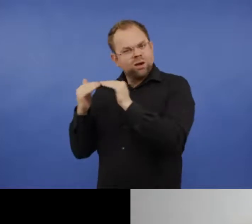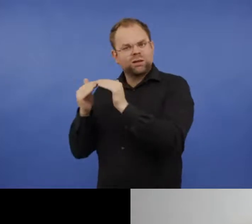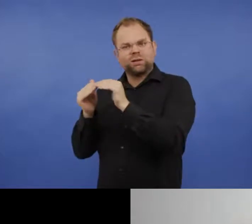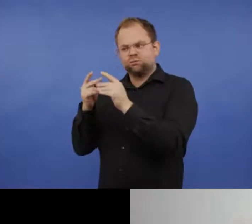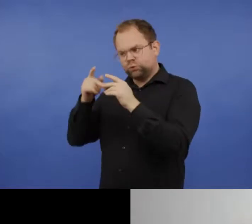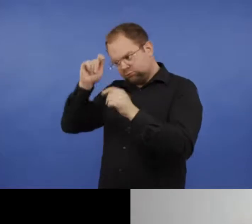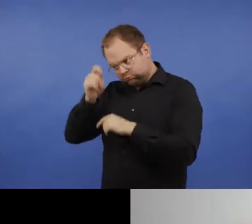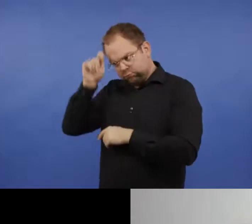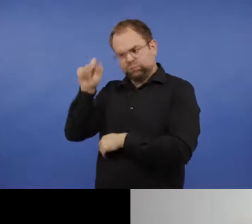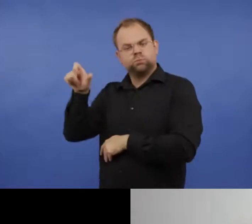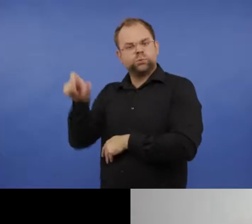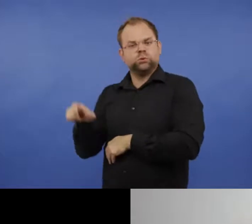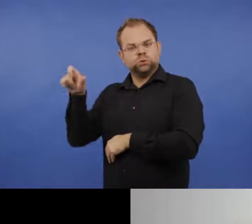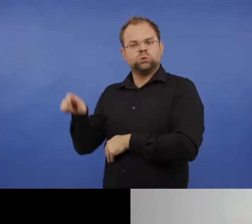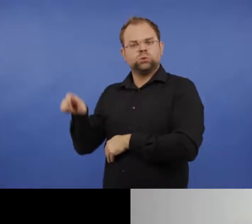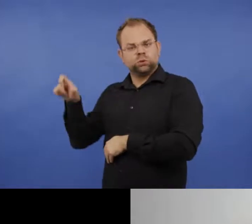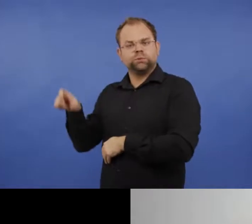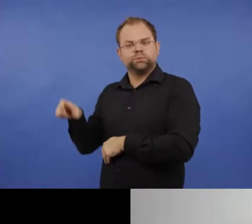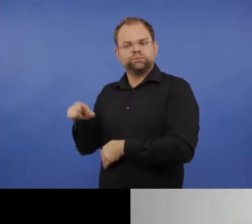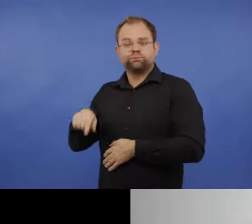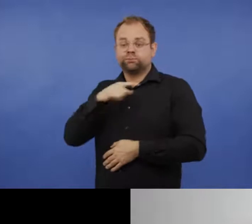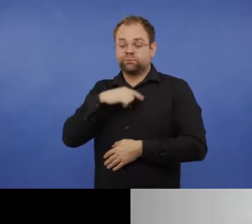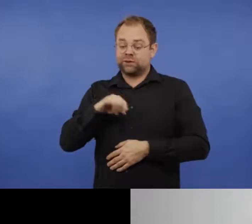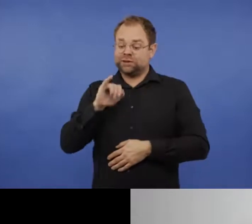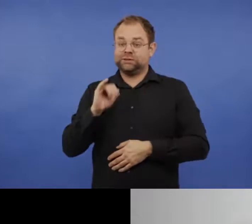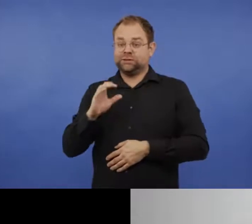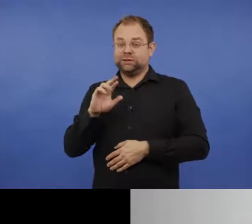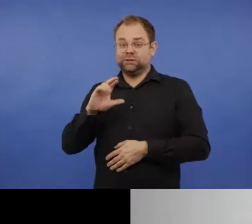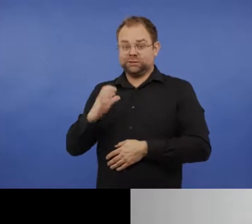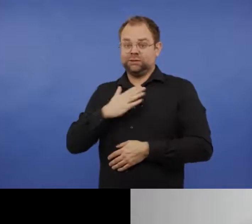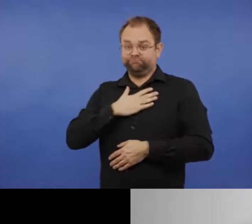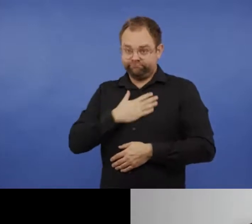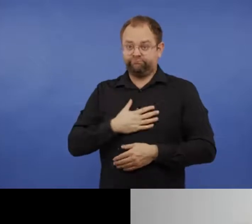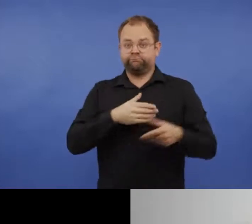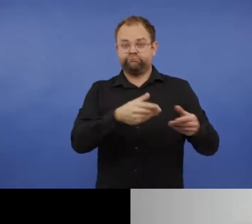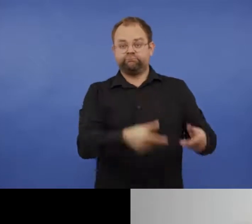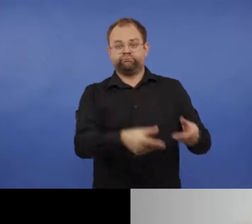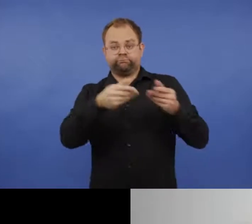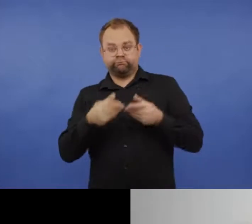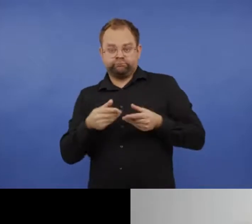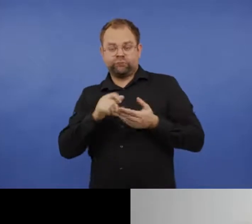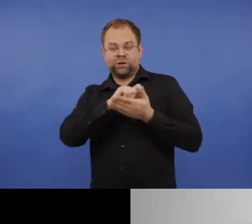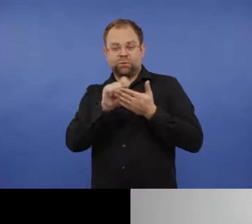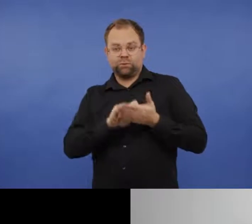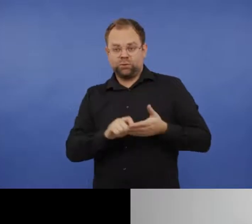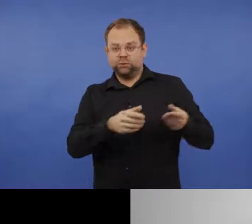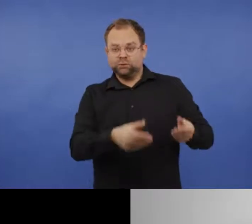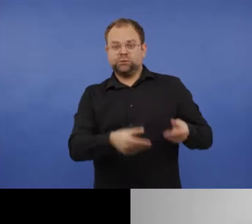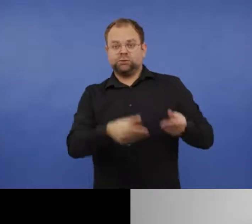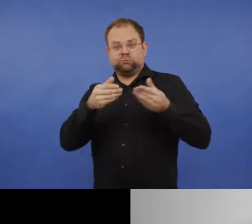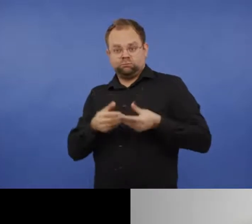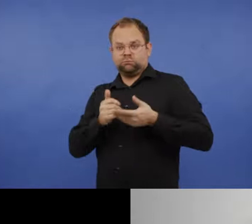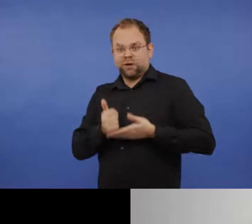in various ways, in as far as developing the capacities of persons with disabilities is